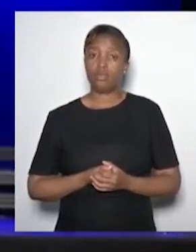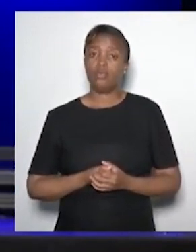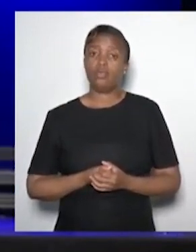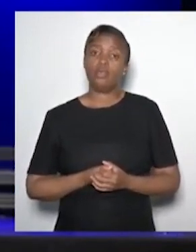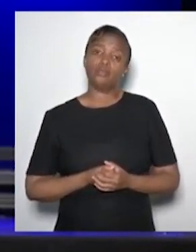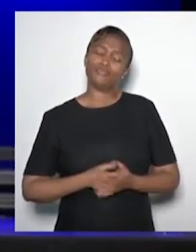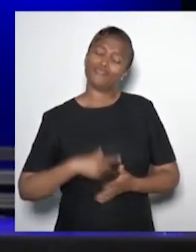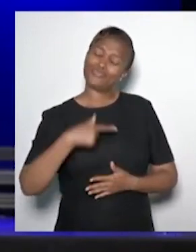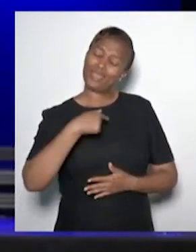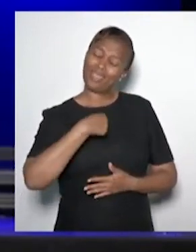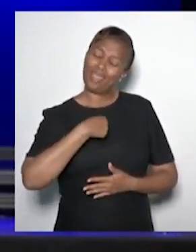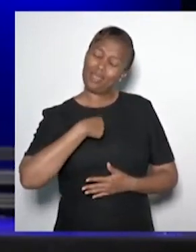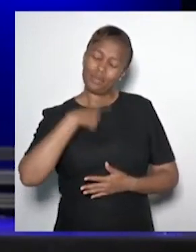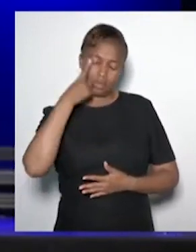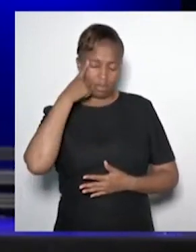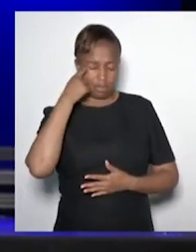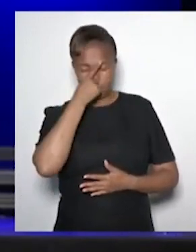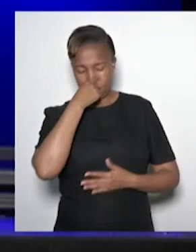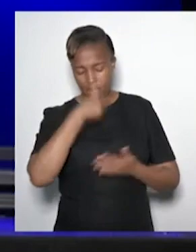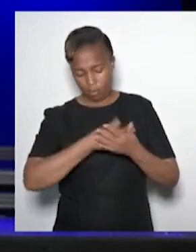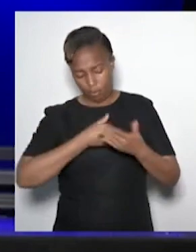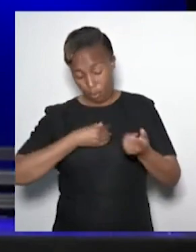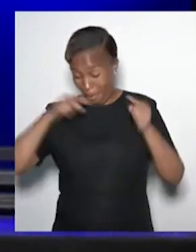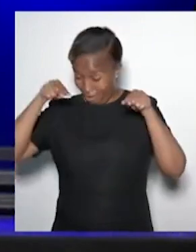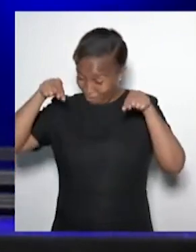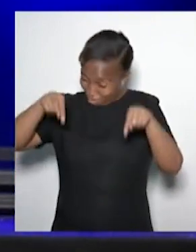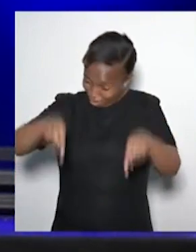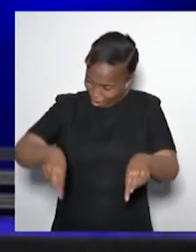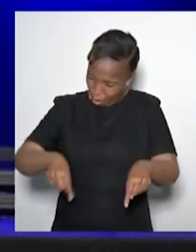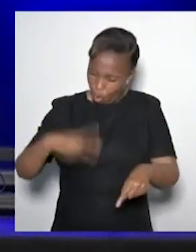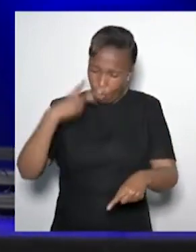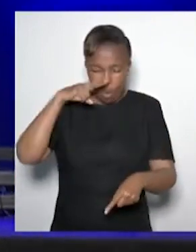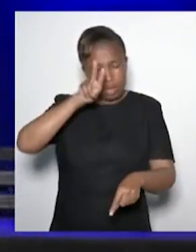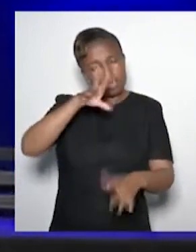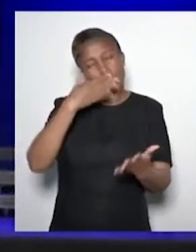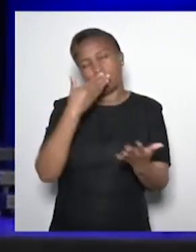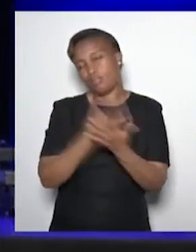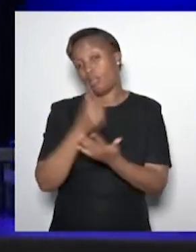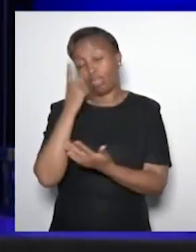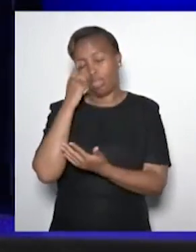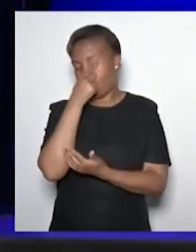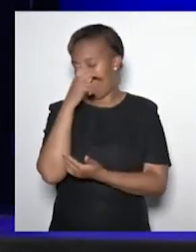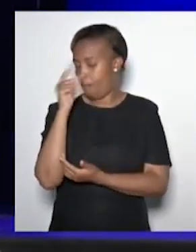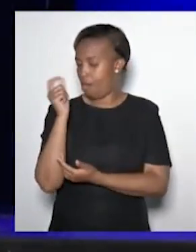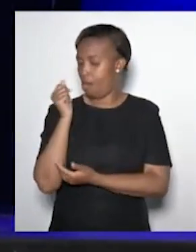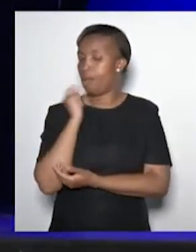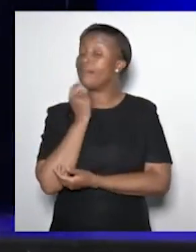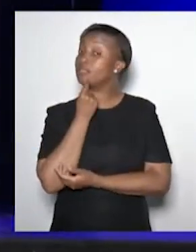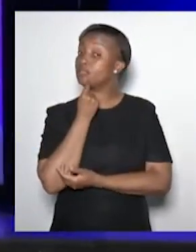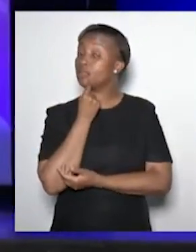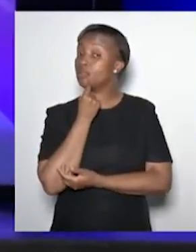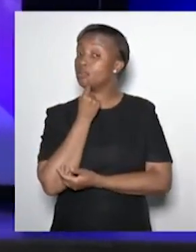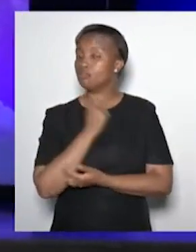I was blind, but now I can see, the blind man said.